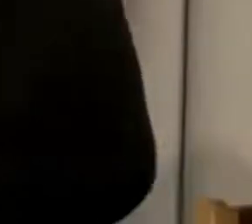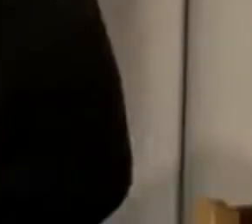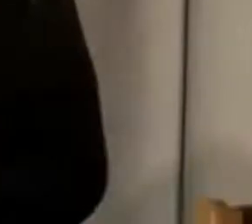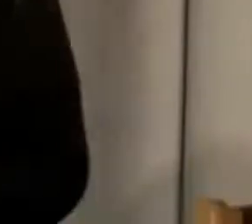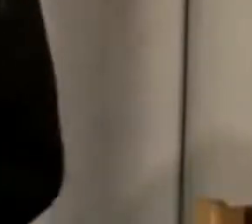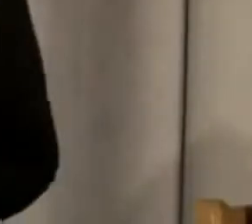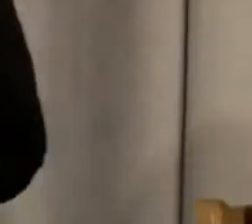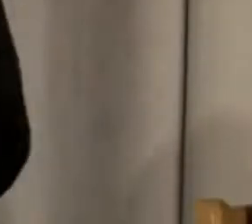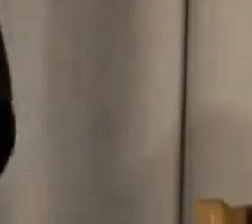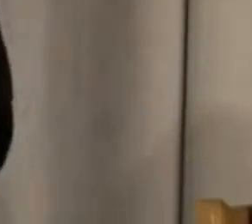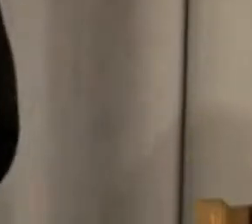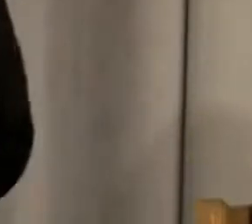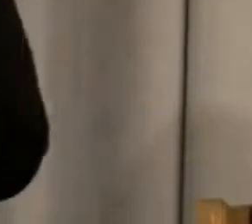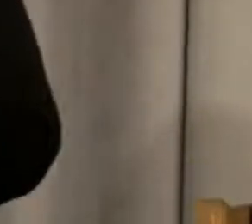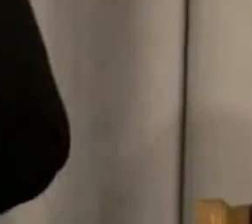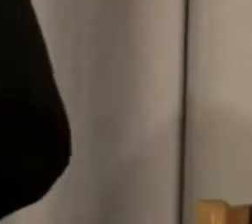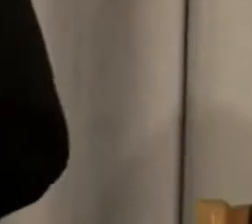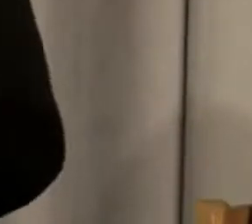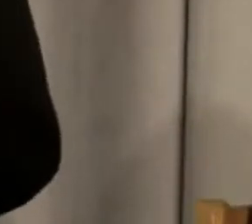Yes.